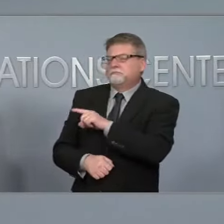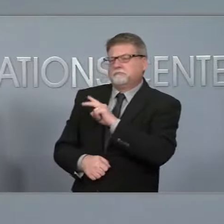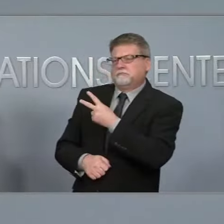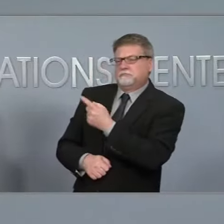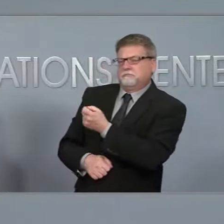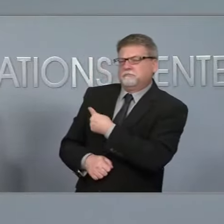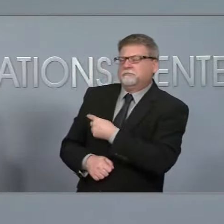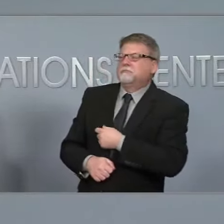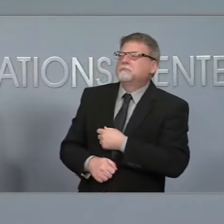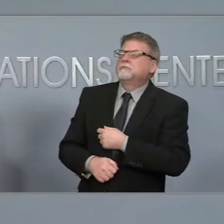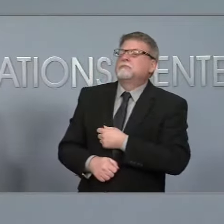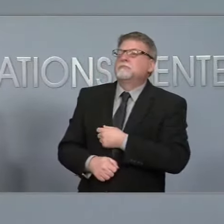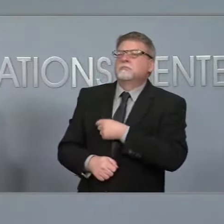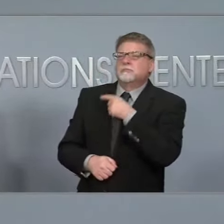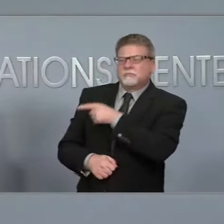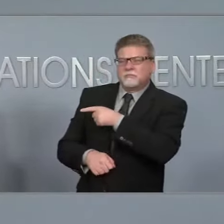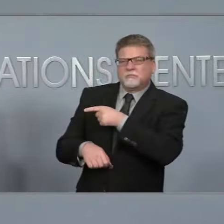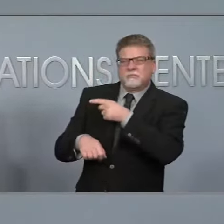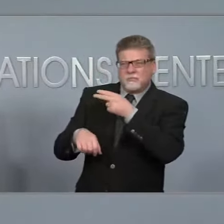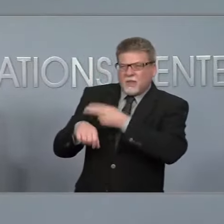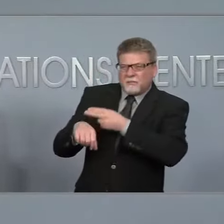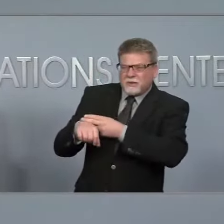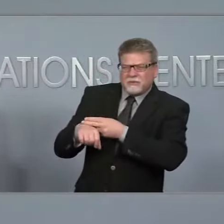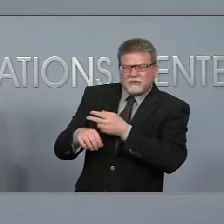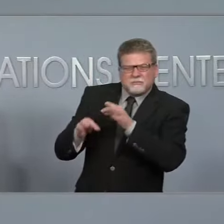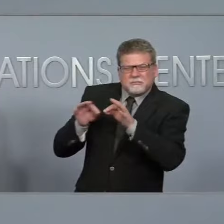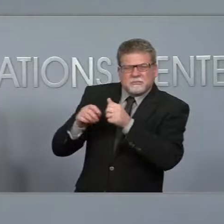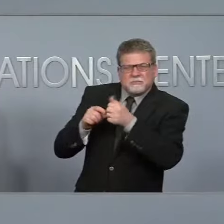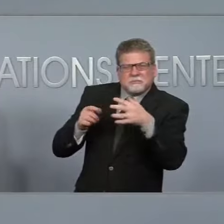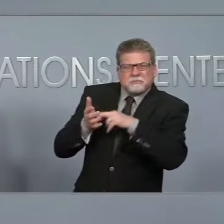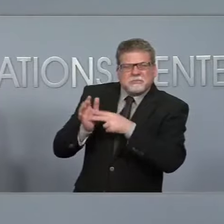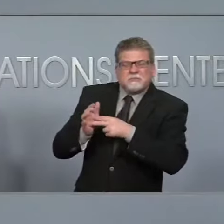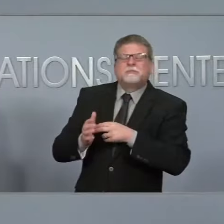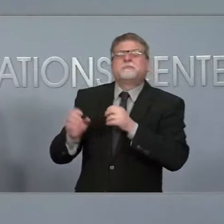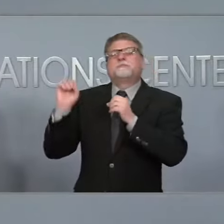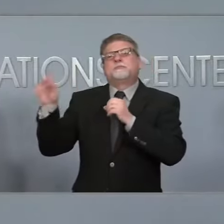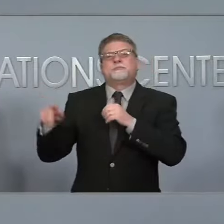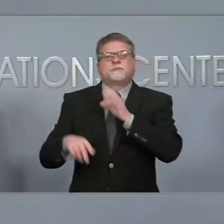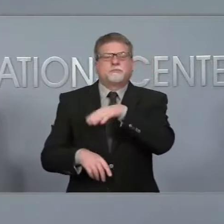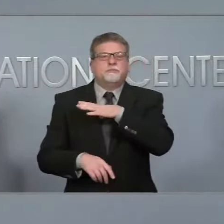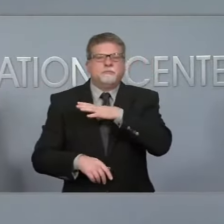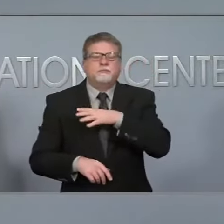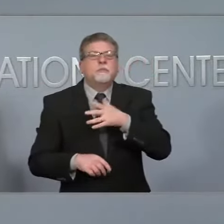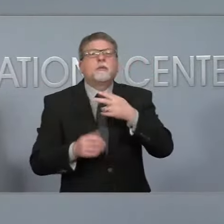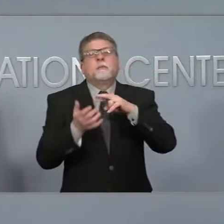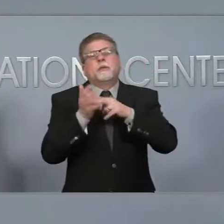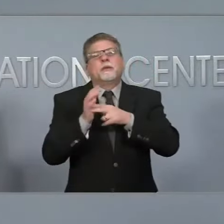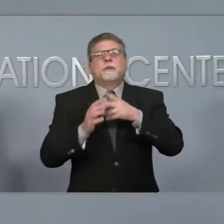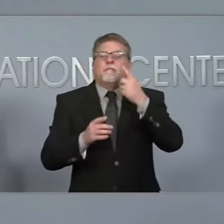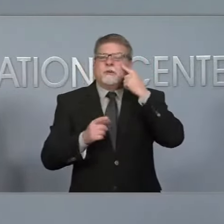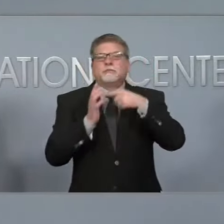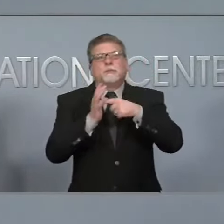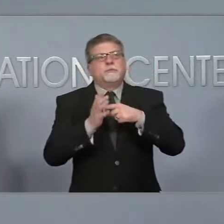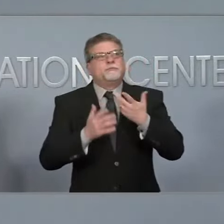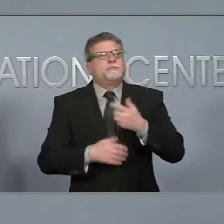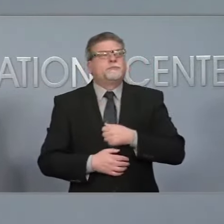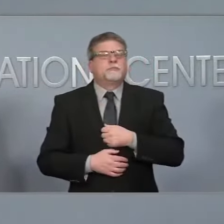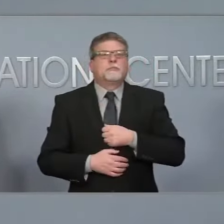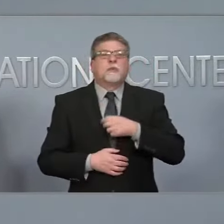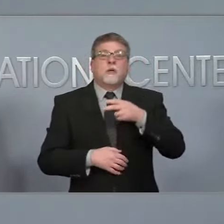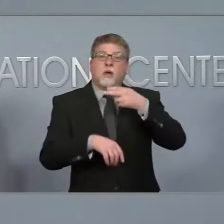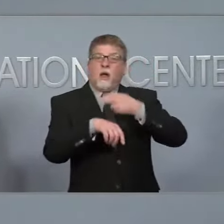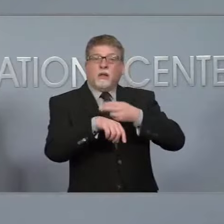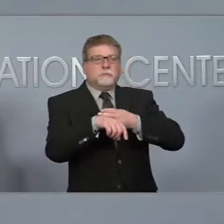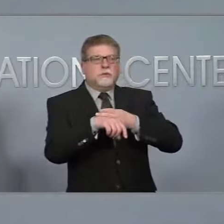what the hospitals need and if some legislation passes? I mean, I think with this pandemic, there are a lot of things that healthcare has